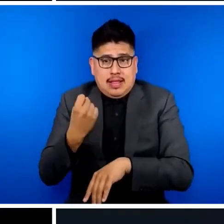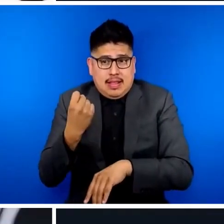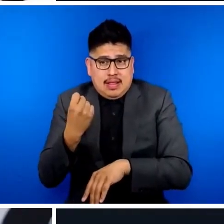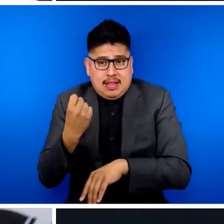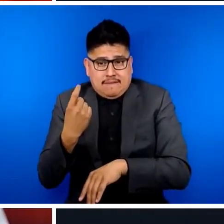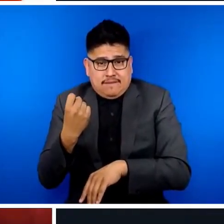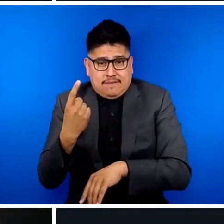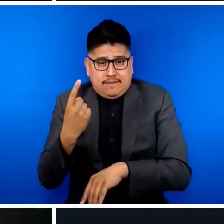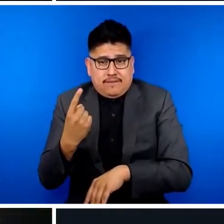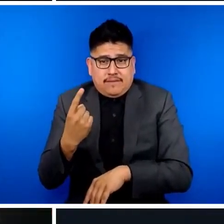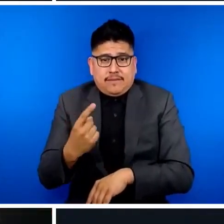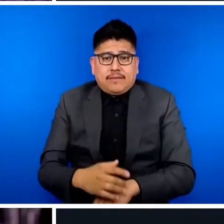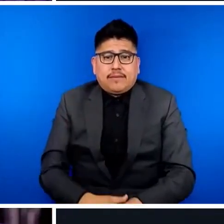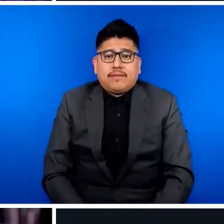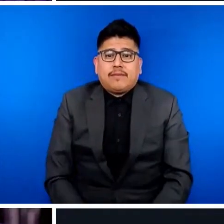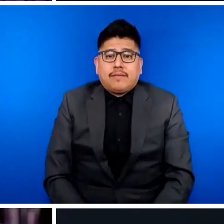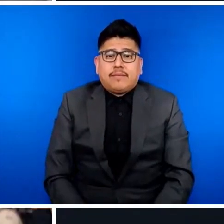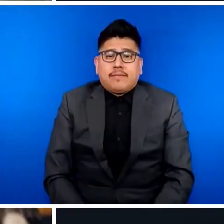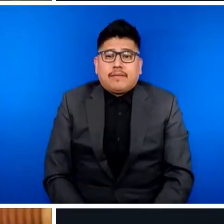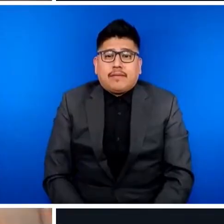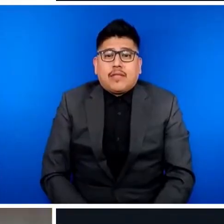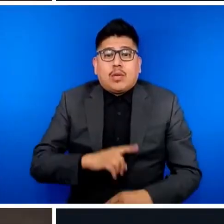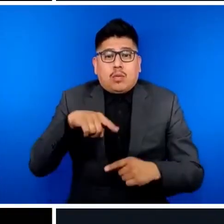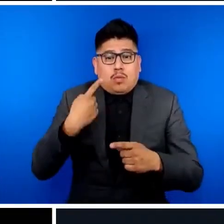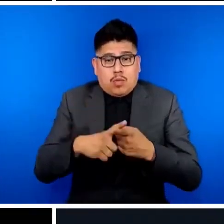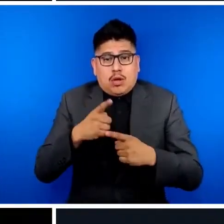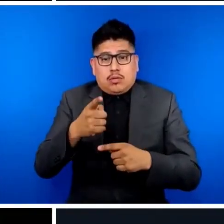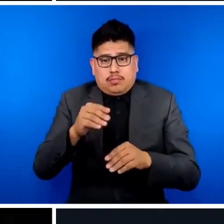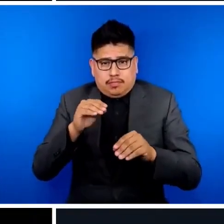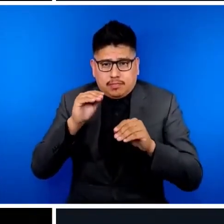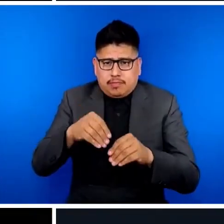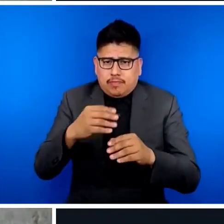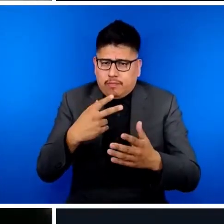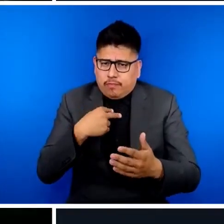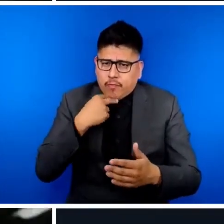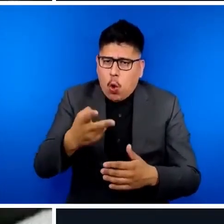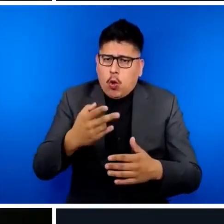When you put voices together, there's an energy in the air.